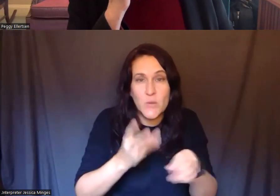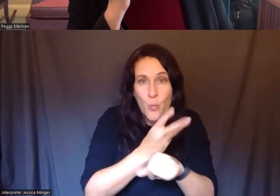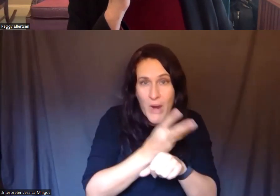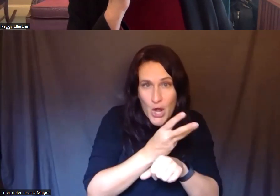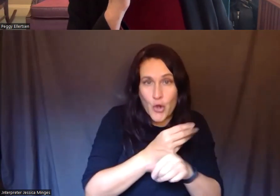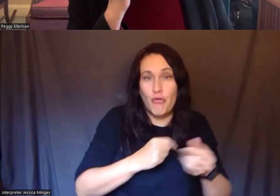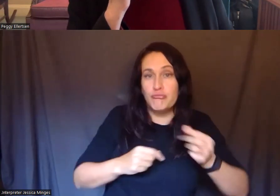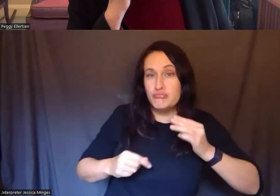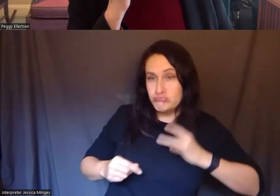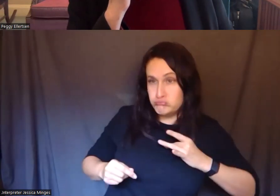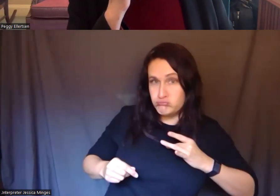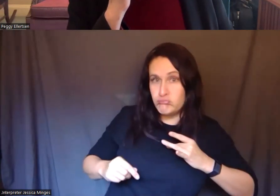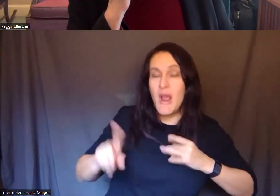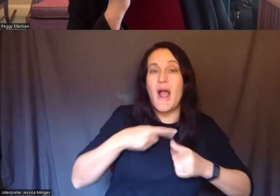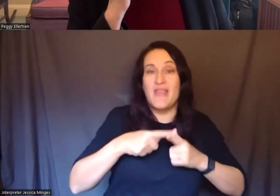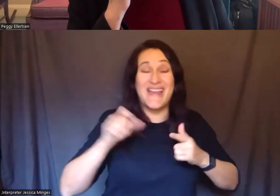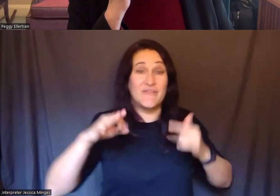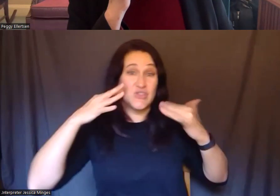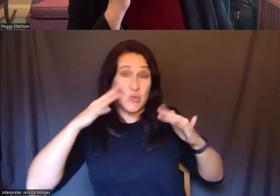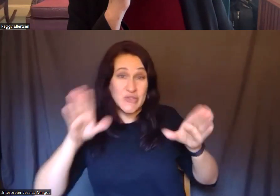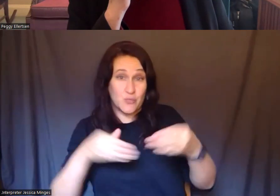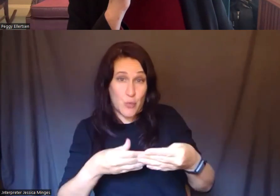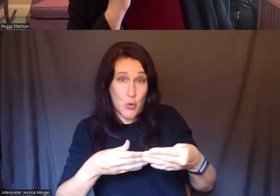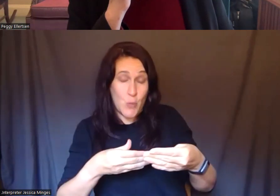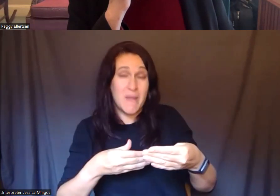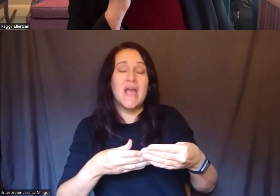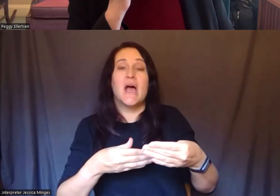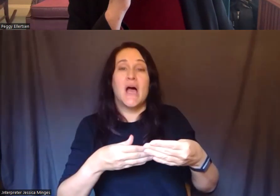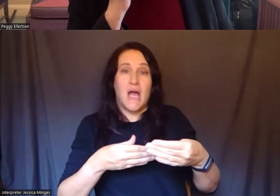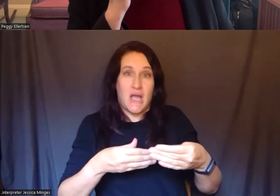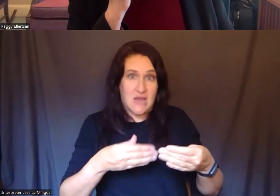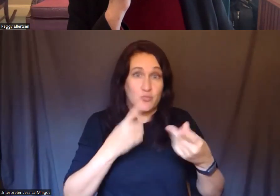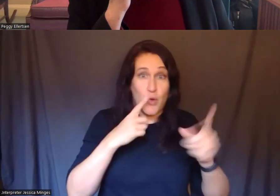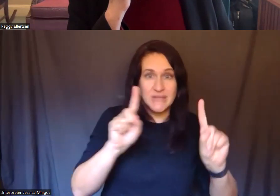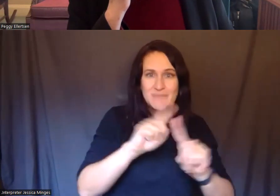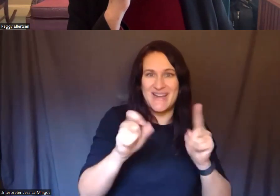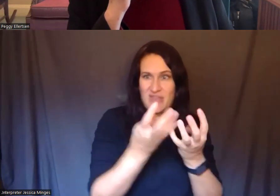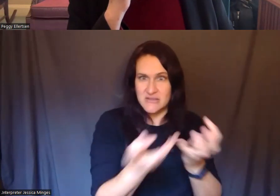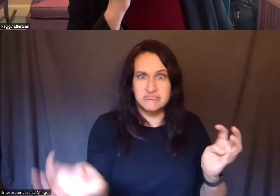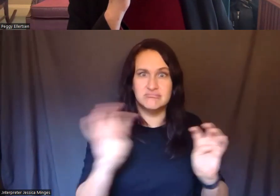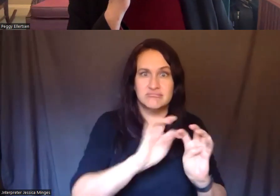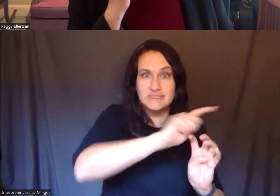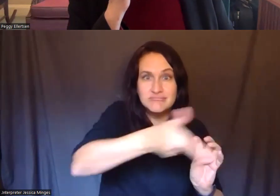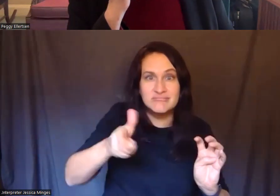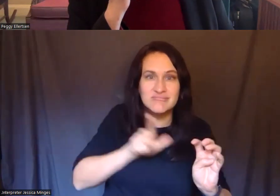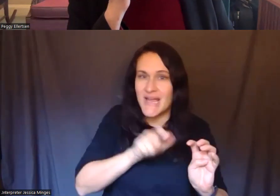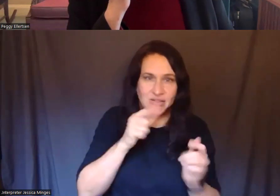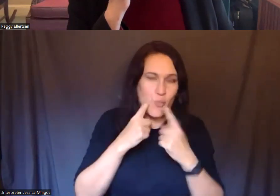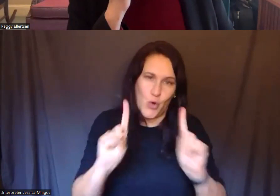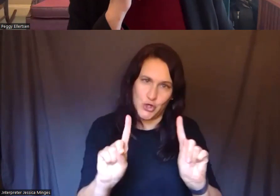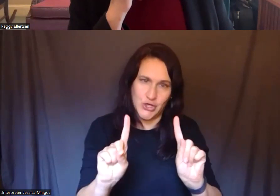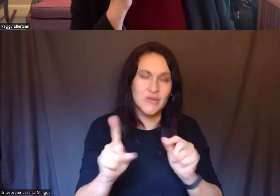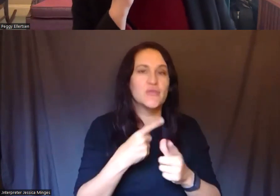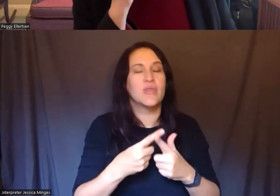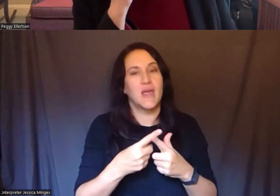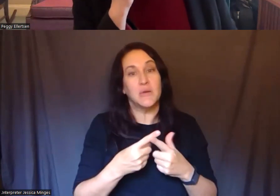noisy room, I will hear that one person, but it does not work for multiple people. So if at all possible, you just have to